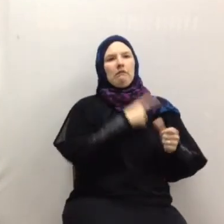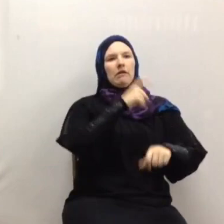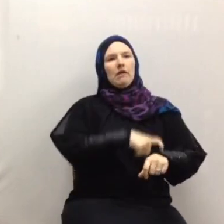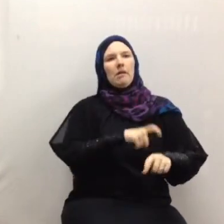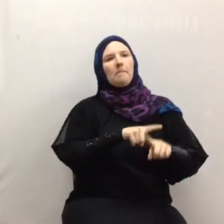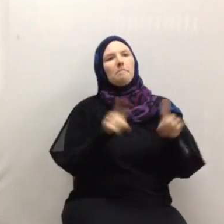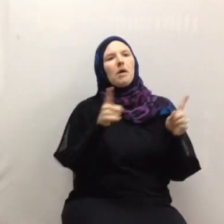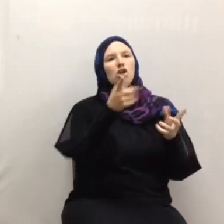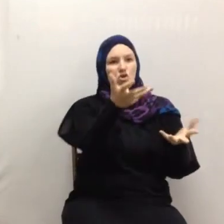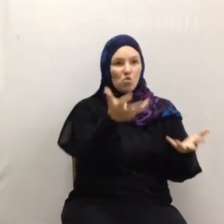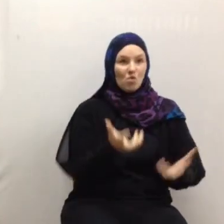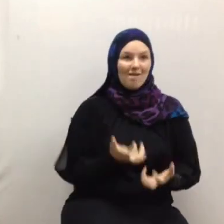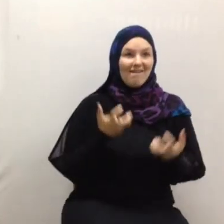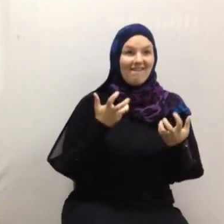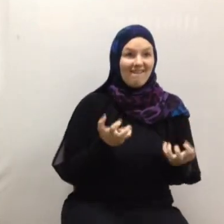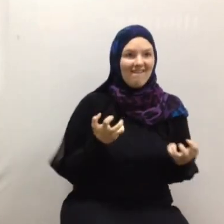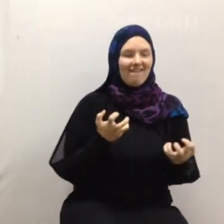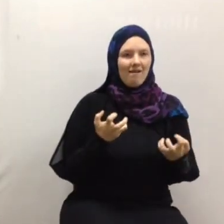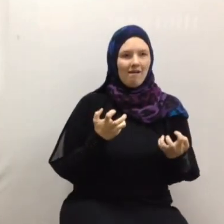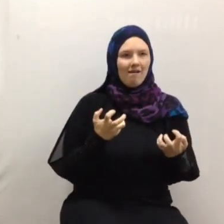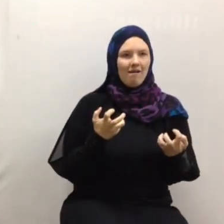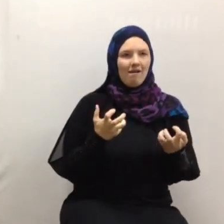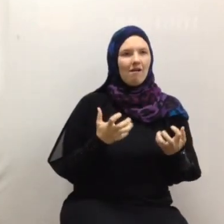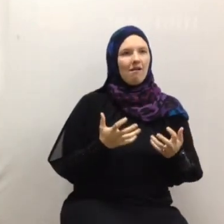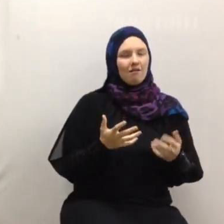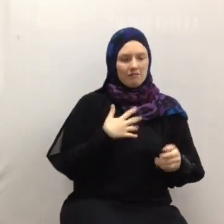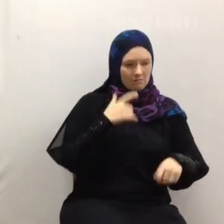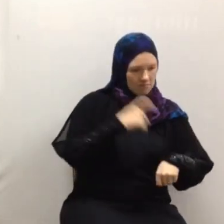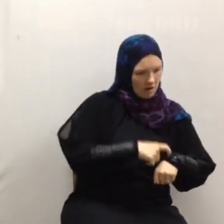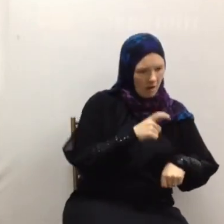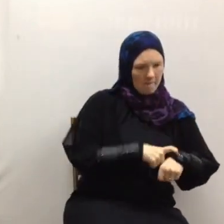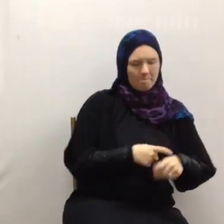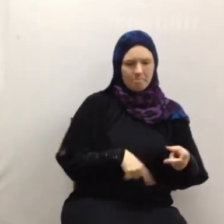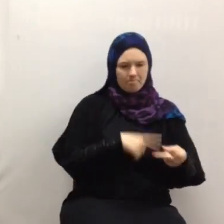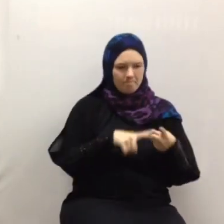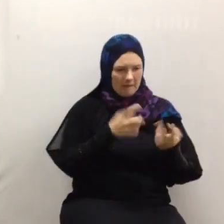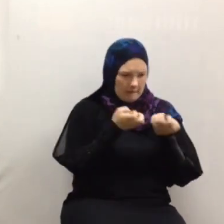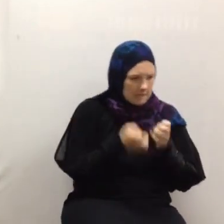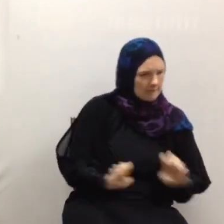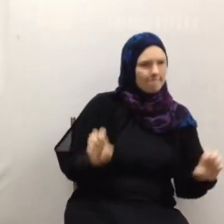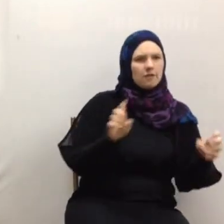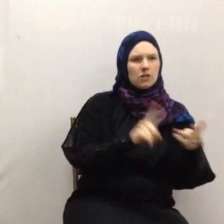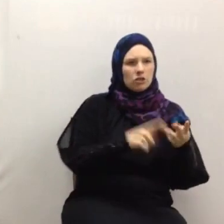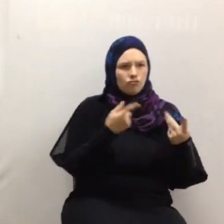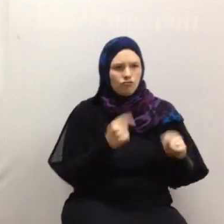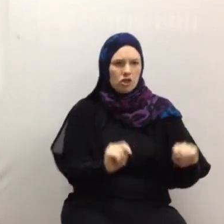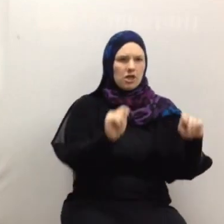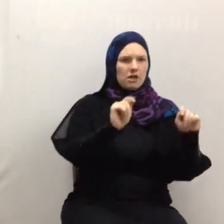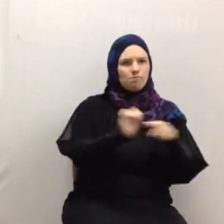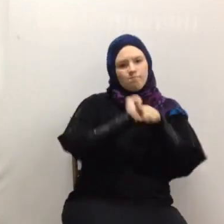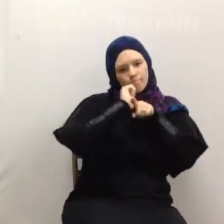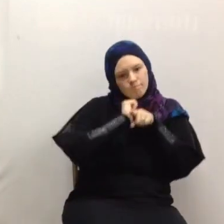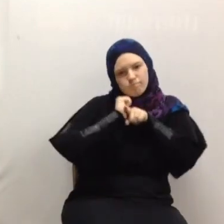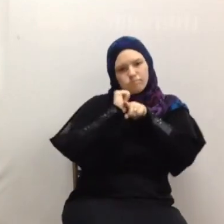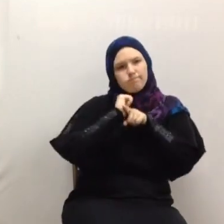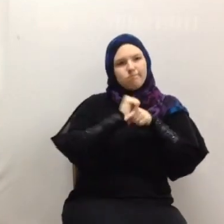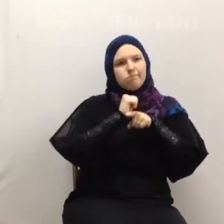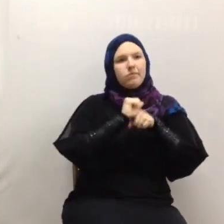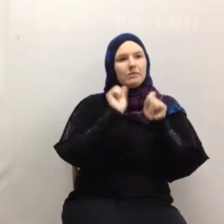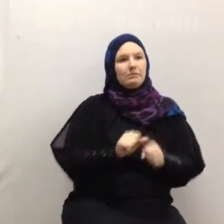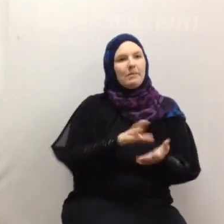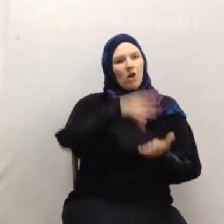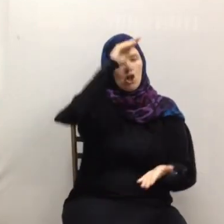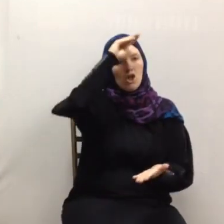it, you put the time, you put the resolution and the effort to drive despite the risk to your